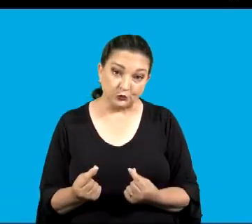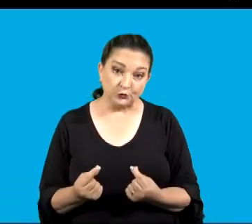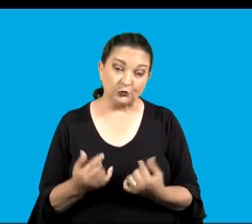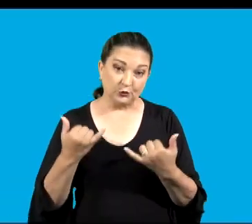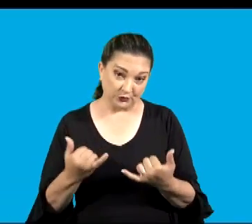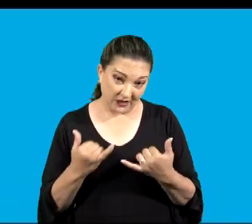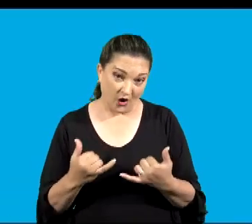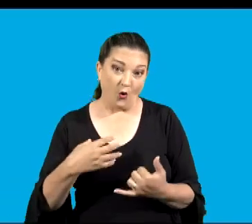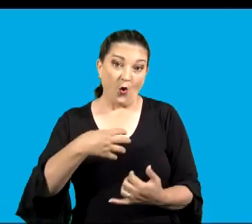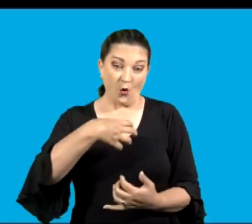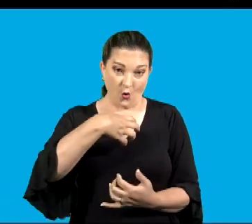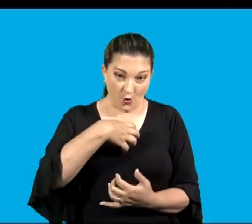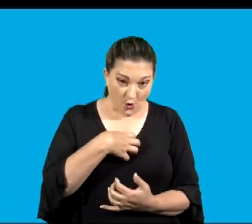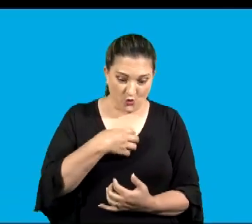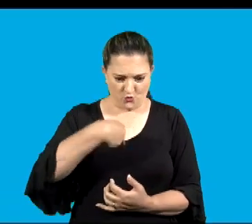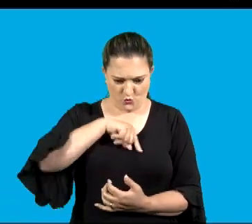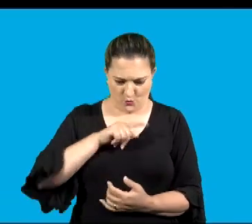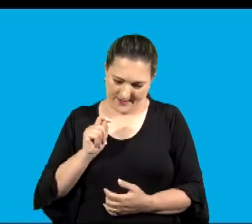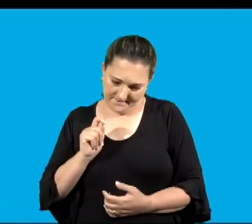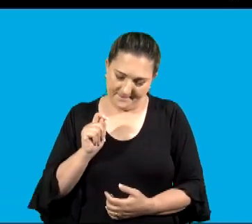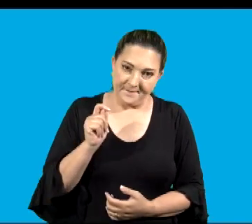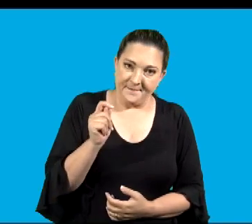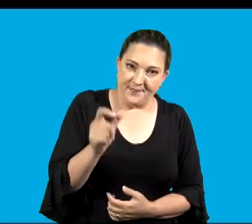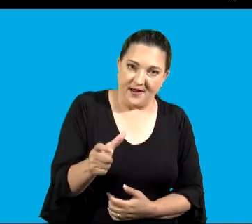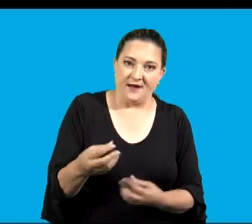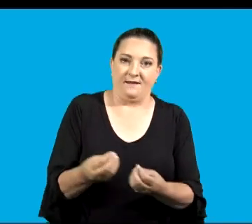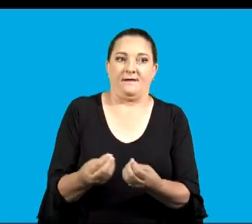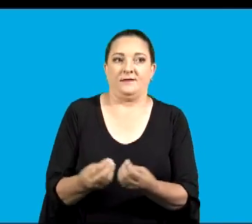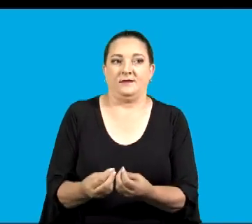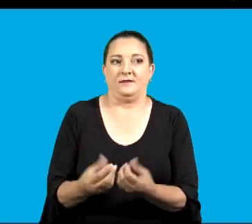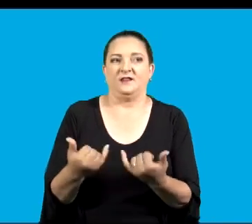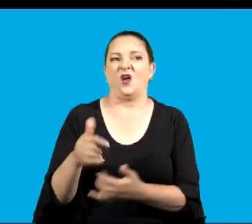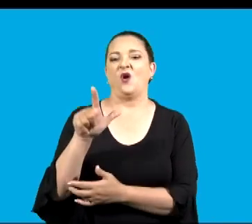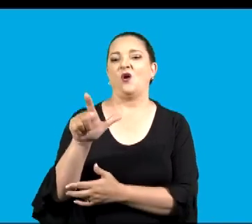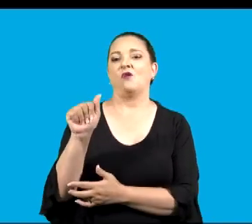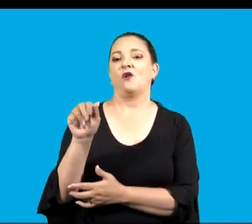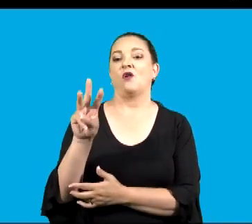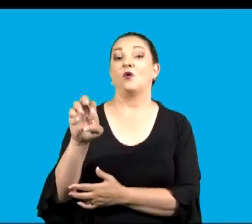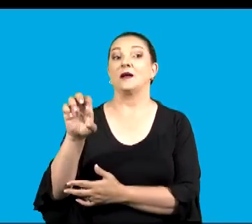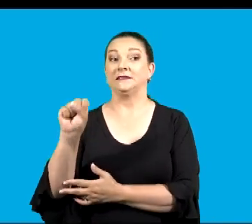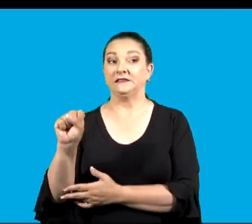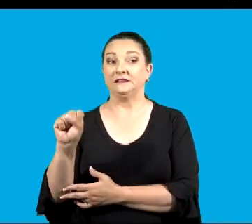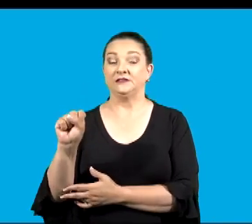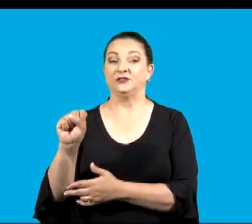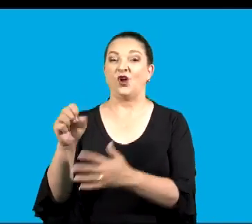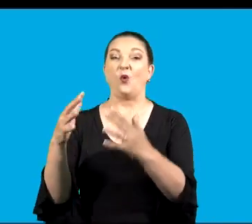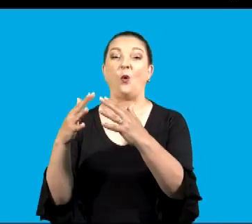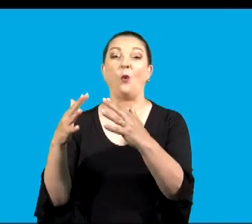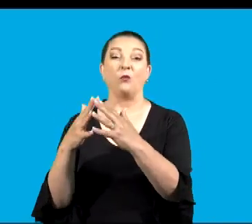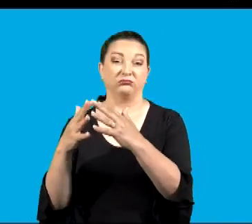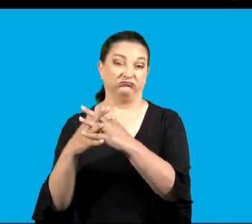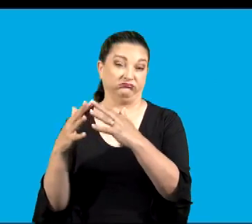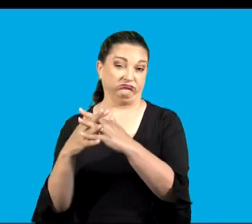that is owned by Money Bloom. We buy goods on credit from Lewis wholesalers. So Lewis